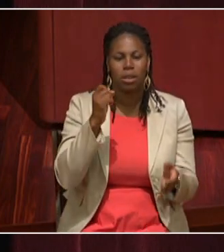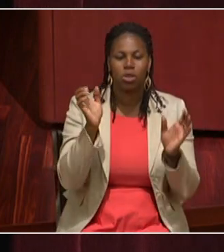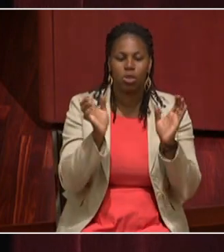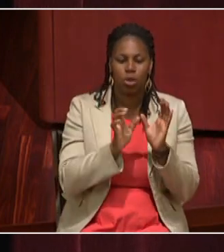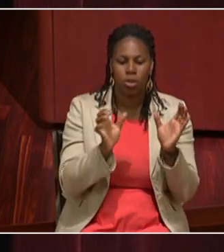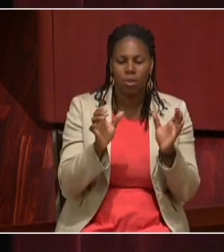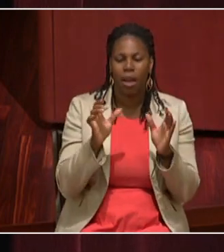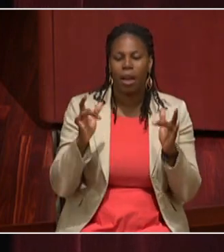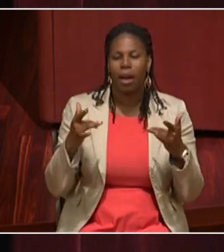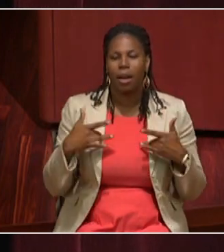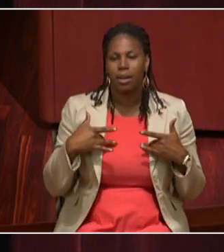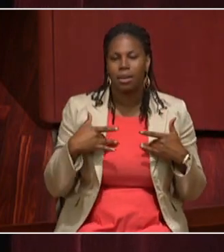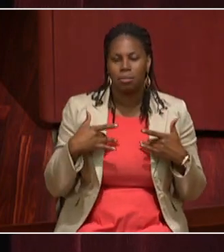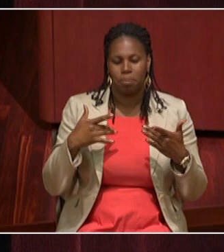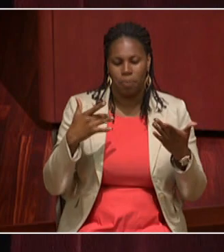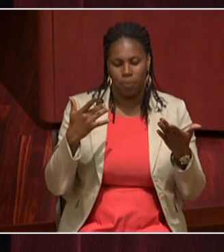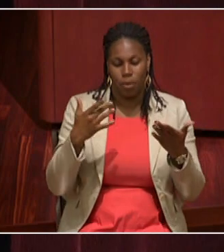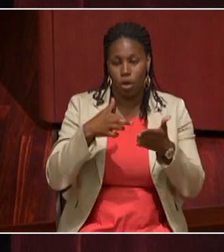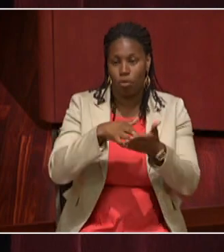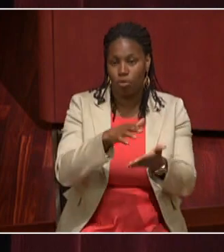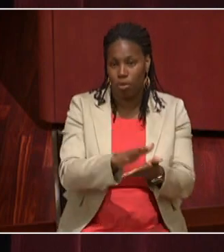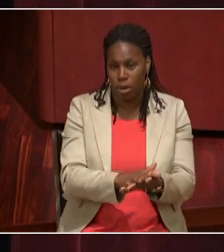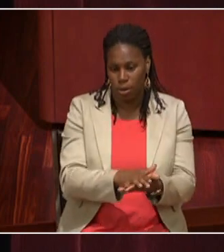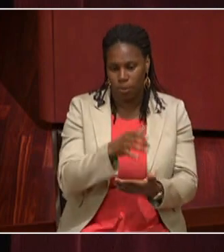census record.